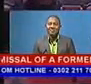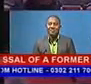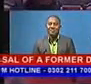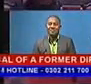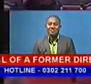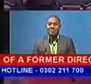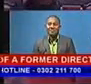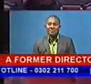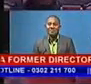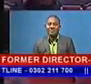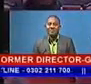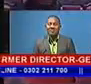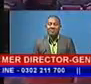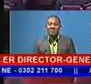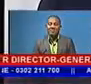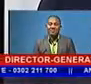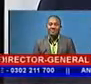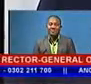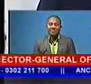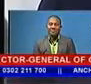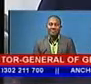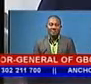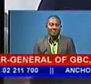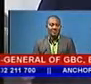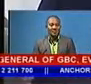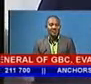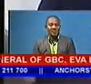I mean, this is to obviate that type of